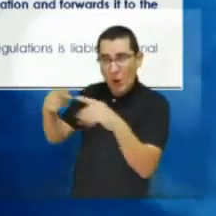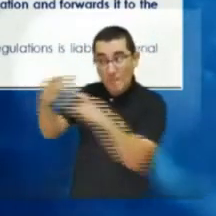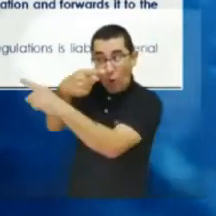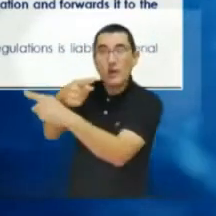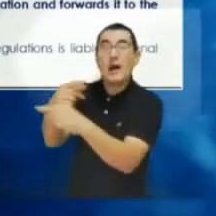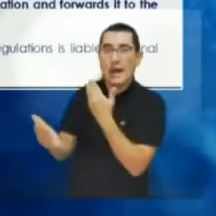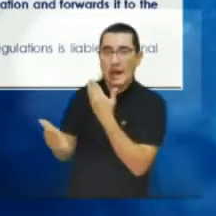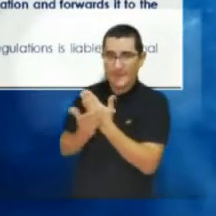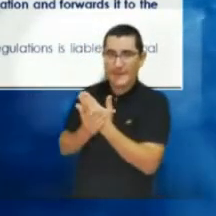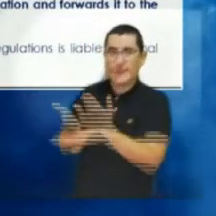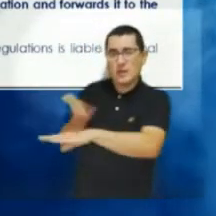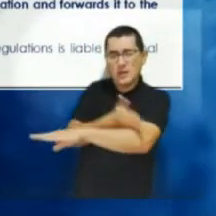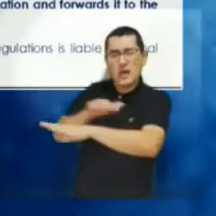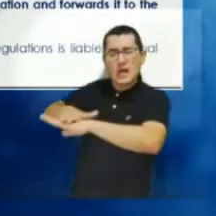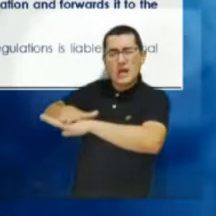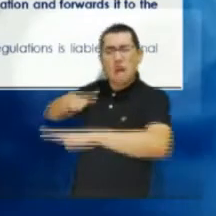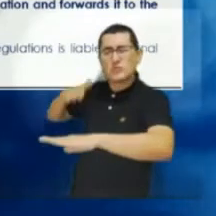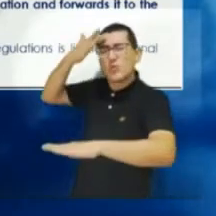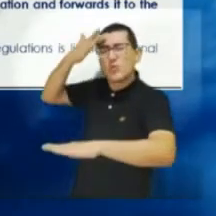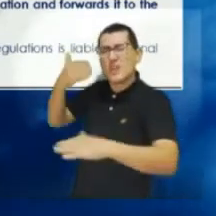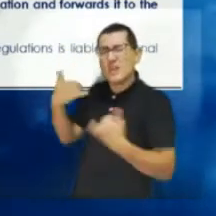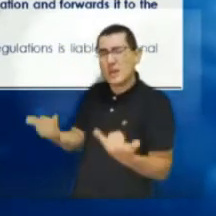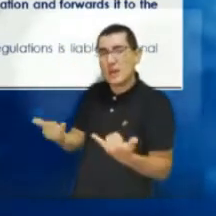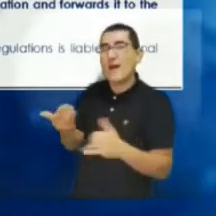it is an infraction. In fact,